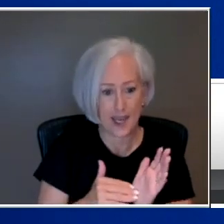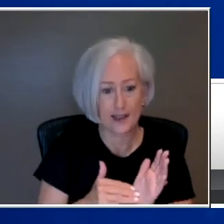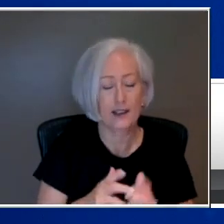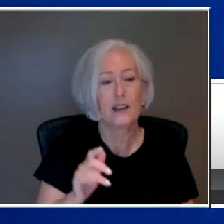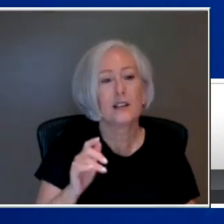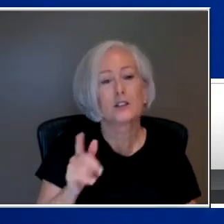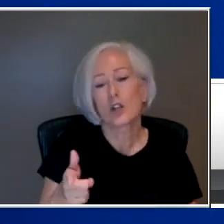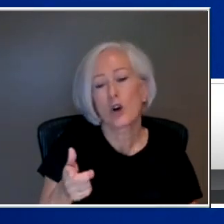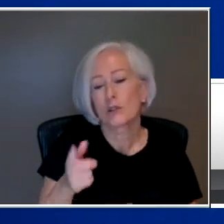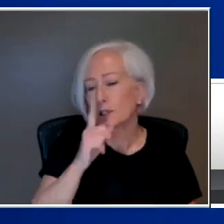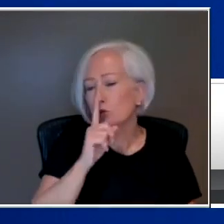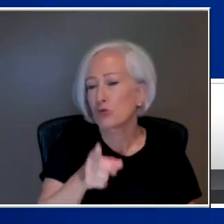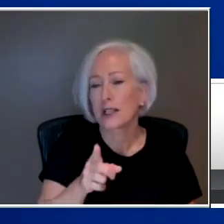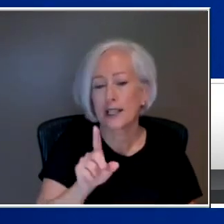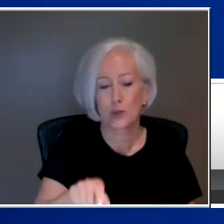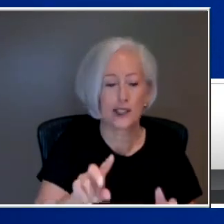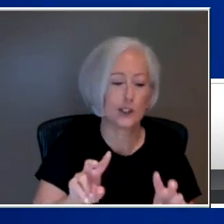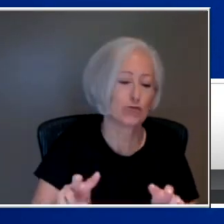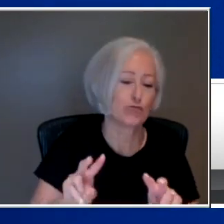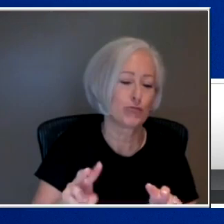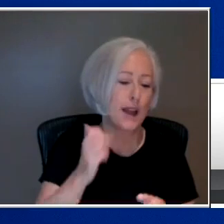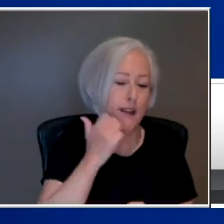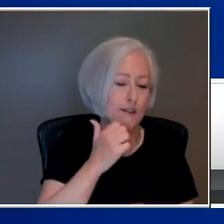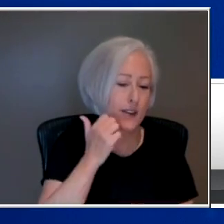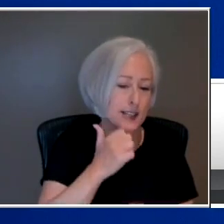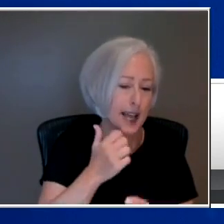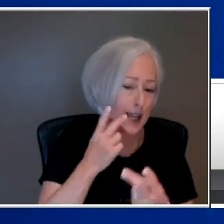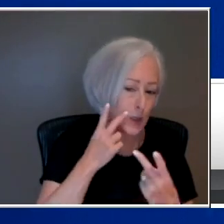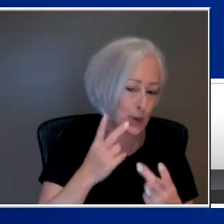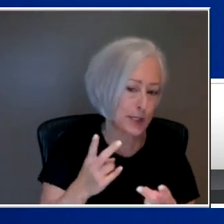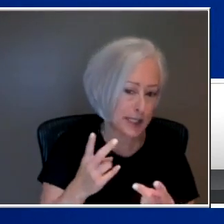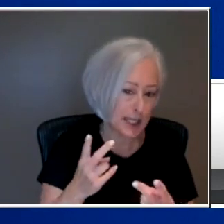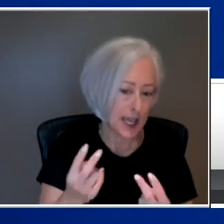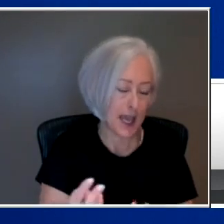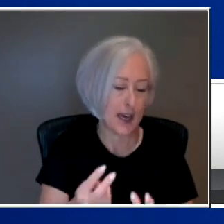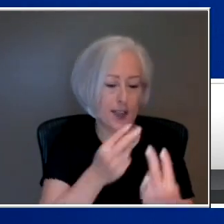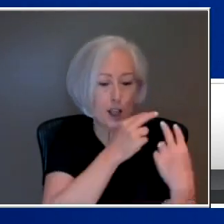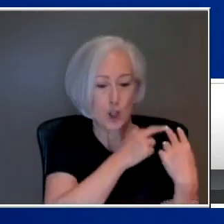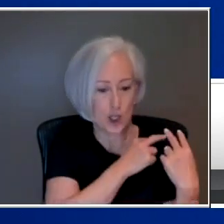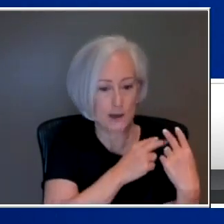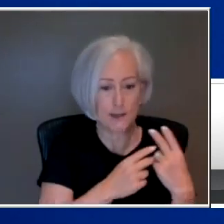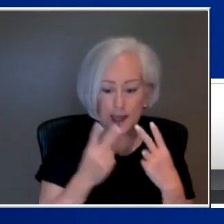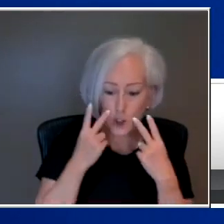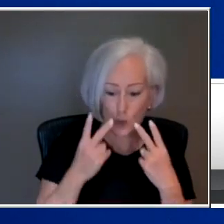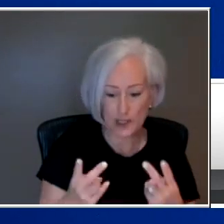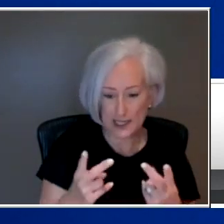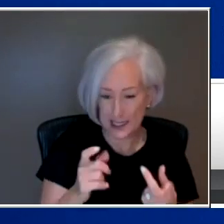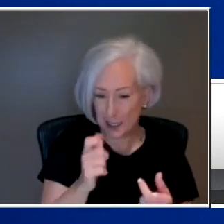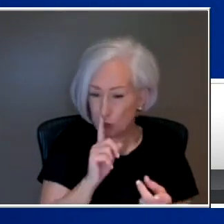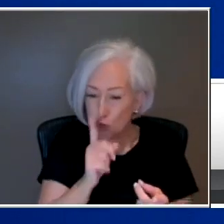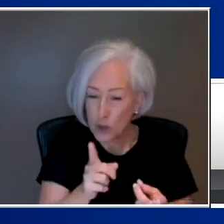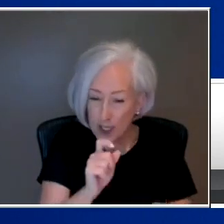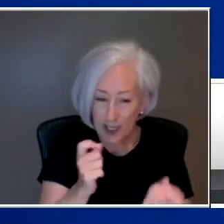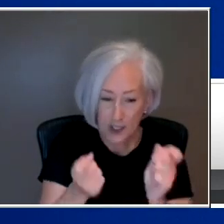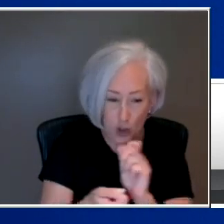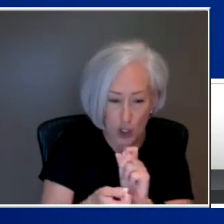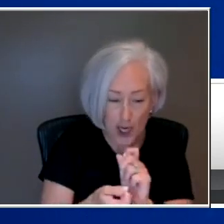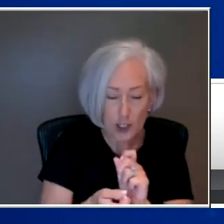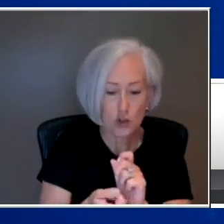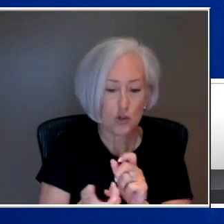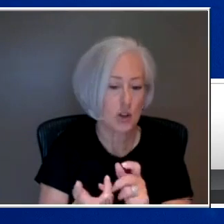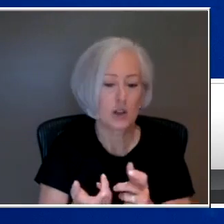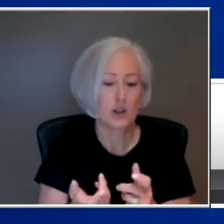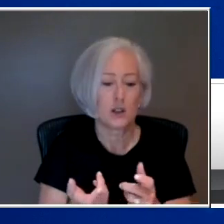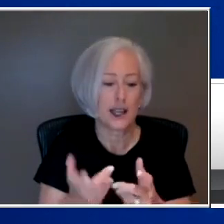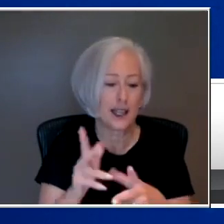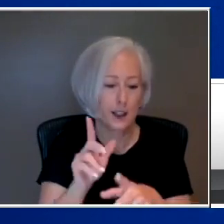watching those numbers day to day and then going back and looking retrospectively, is there a true change in the trend? Again, hopefully we can